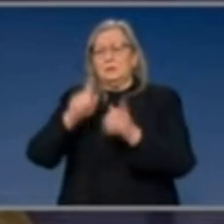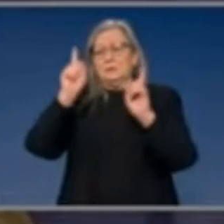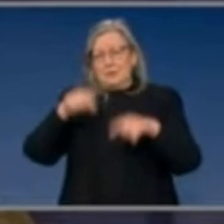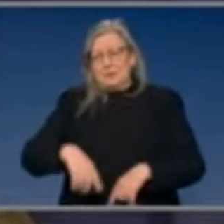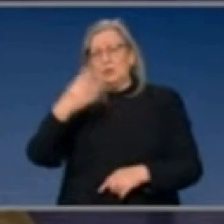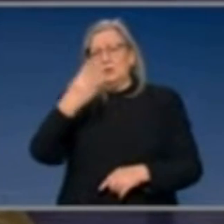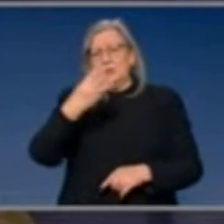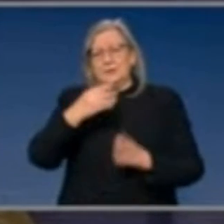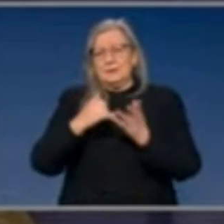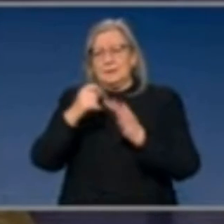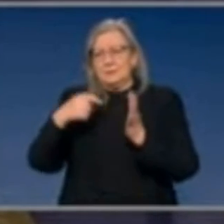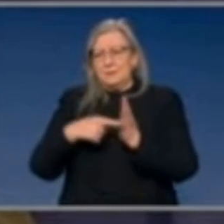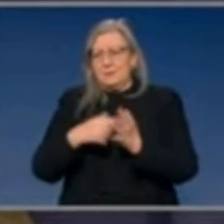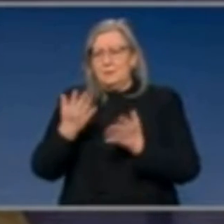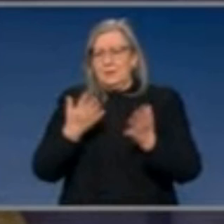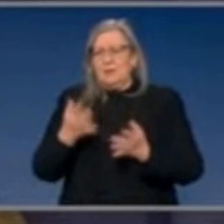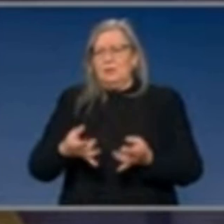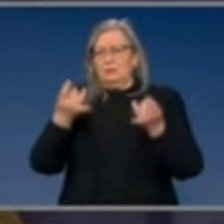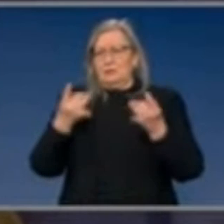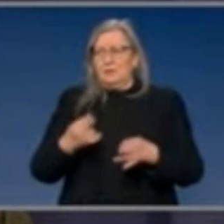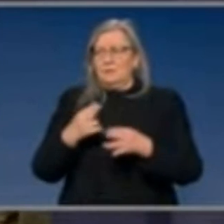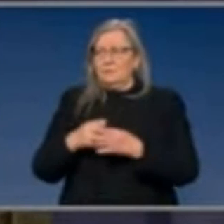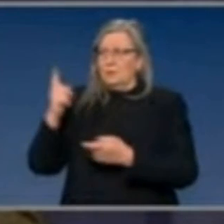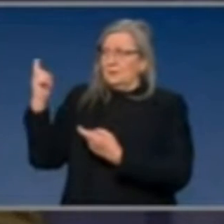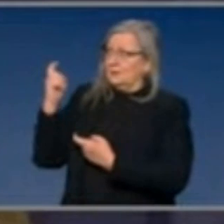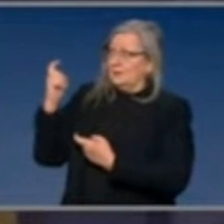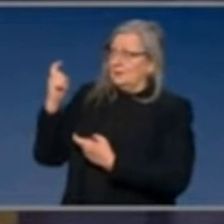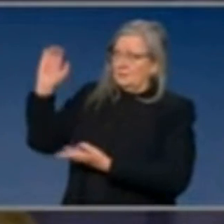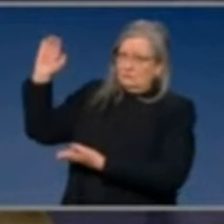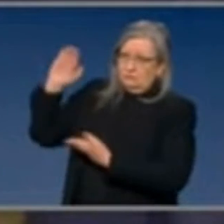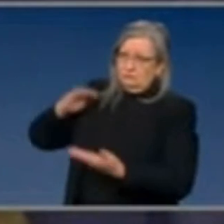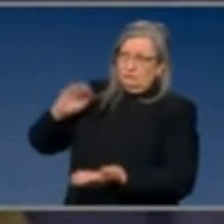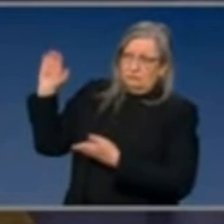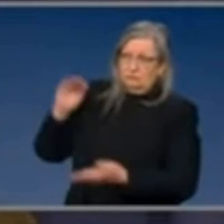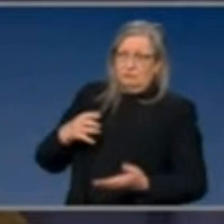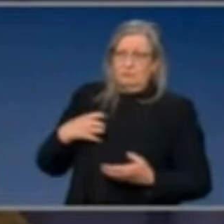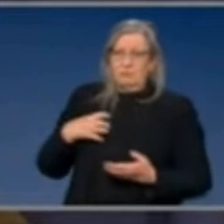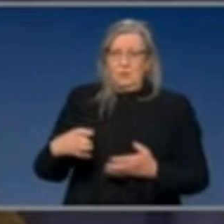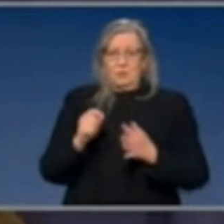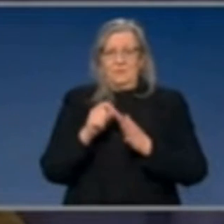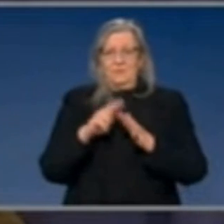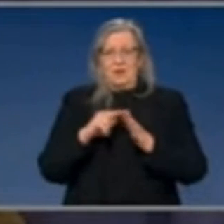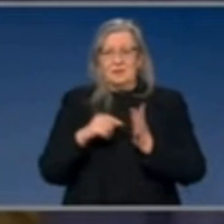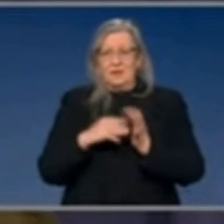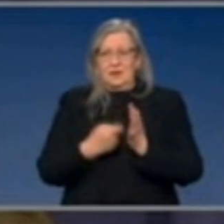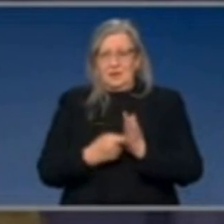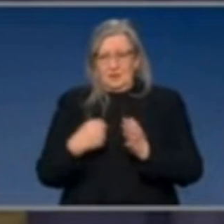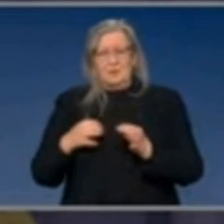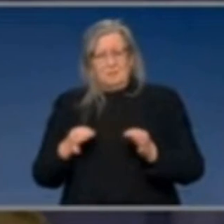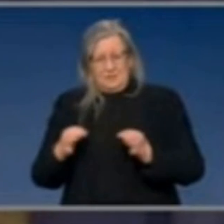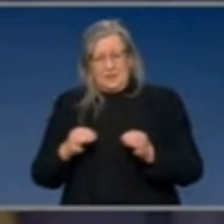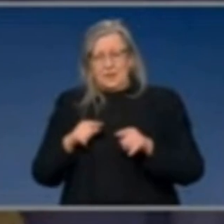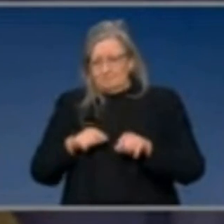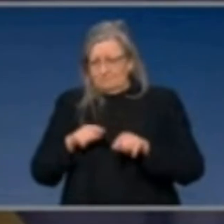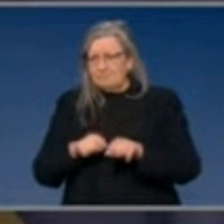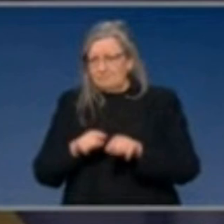sit very well with the available vaccines at that stage, and we've deliberately sequenced this to make sure that we do give people the